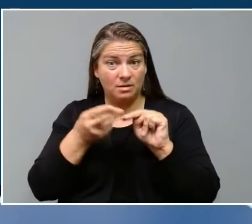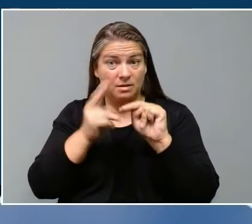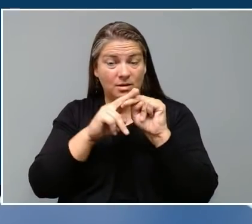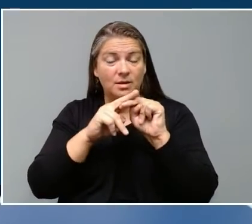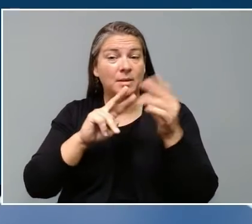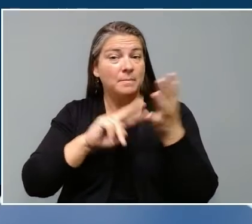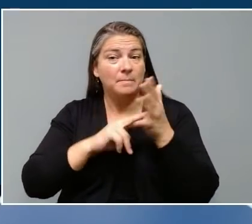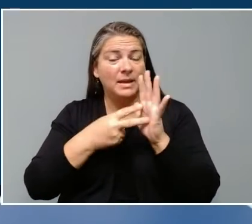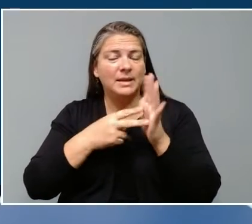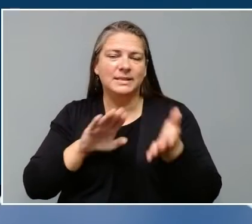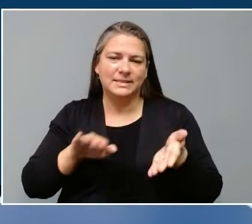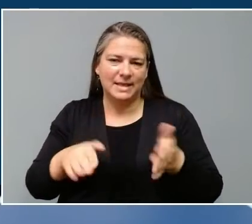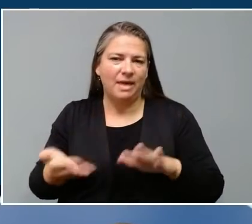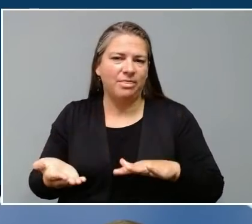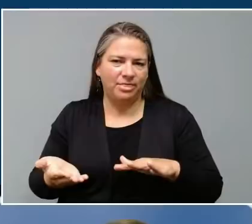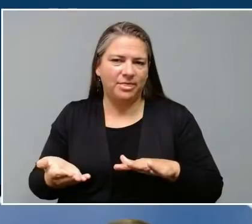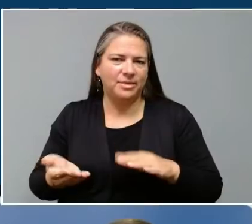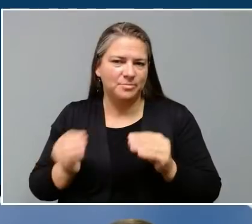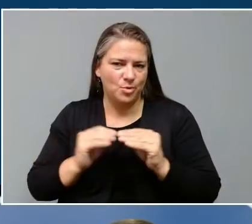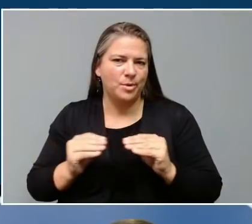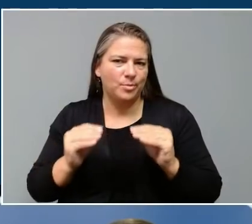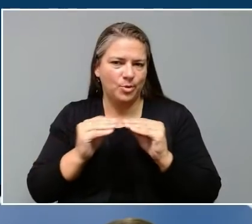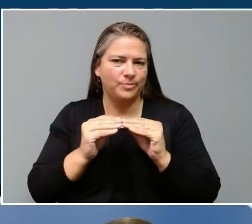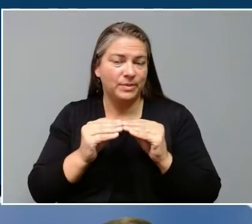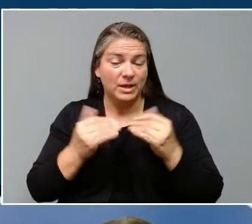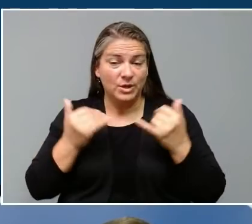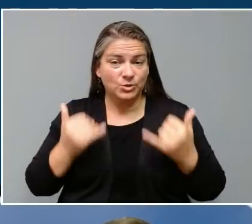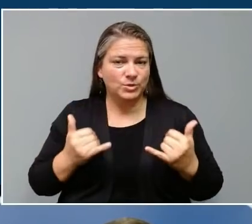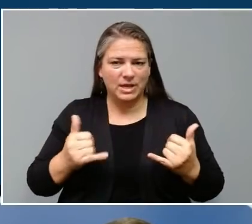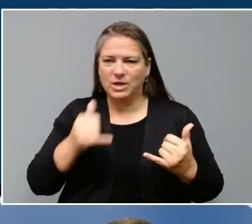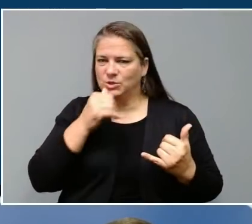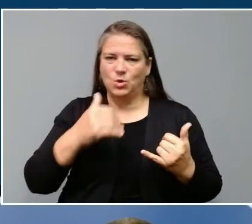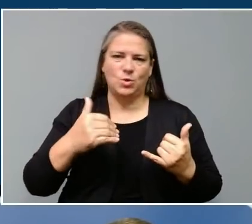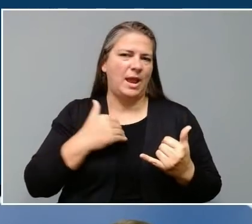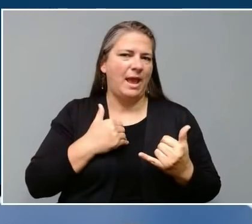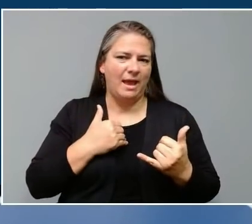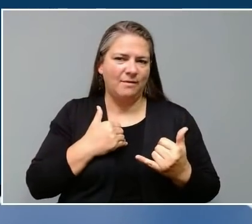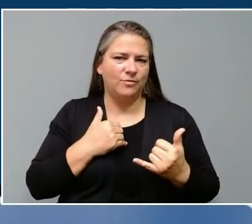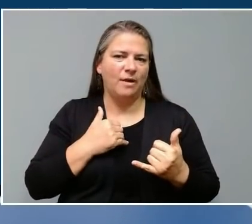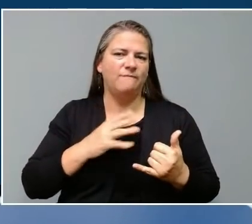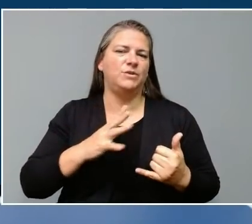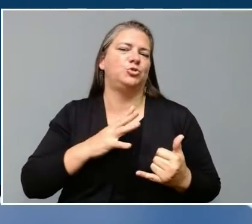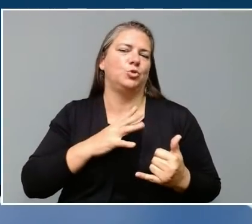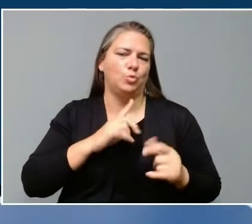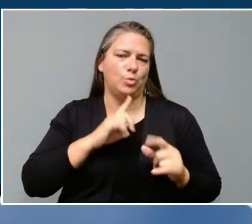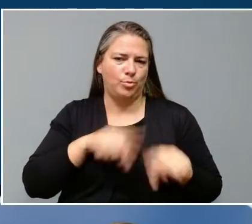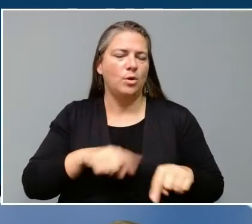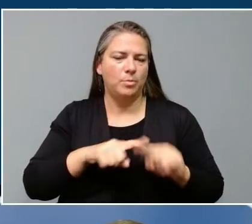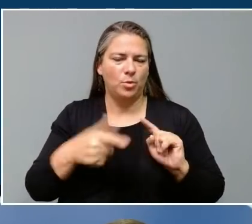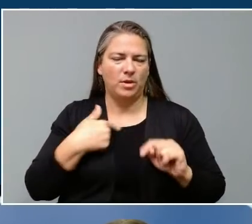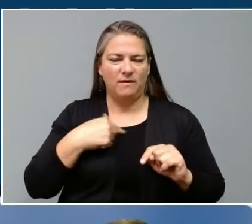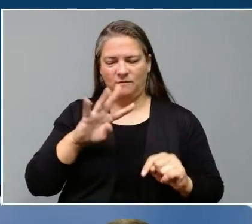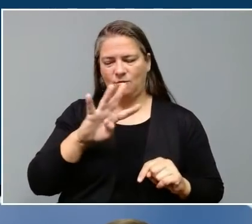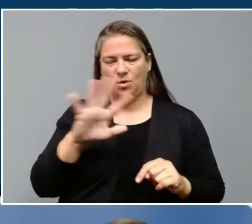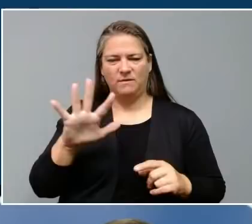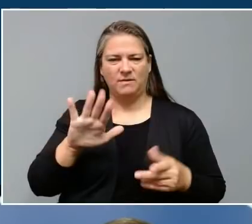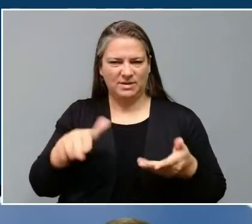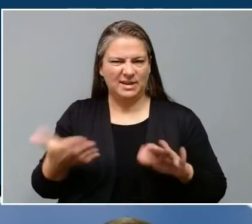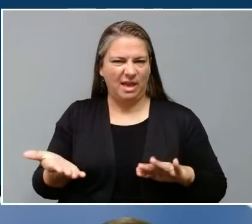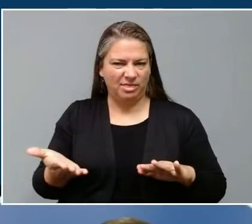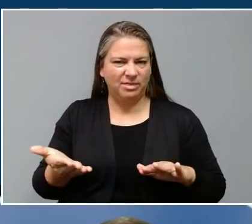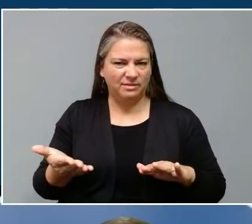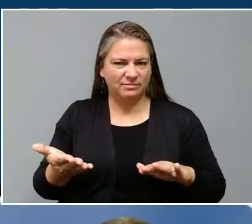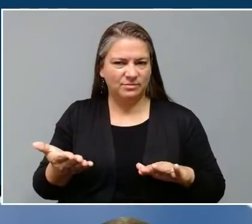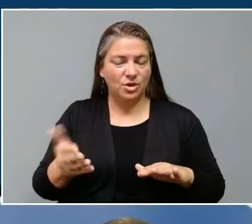today's official report back, we think we're going to report 45 deaths in today's report. 37 of those have occurred